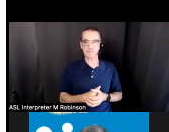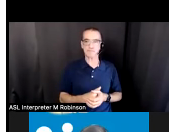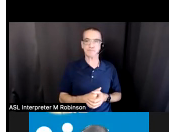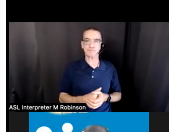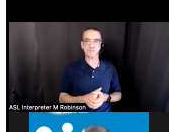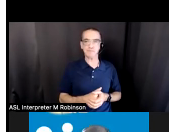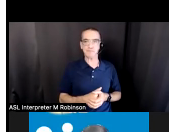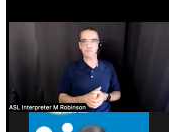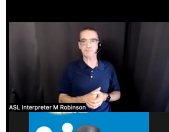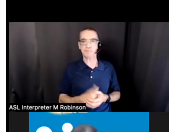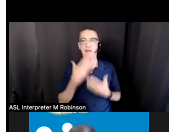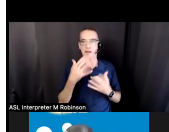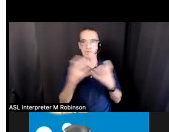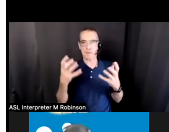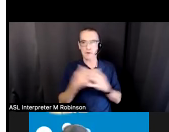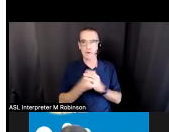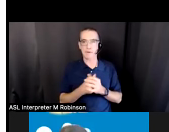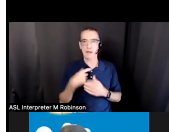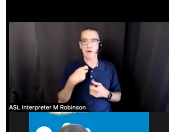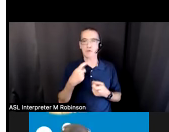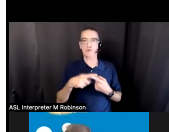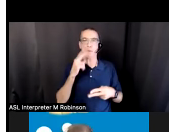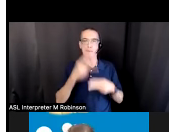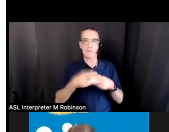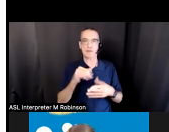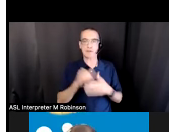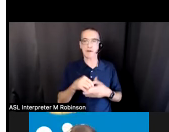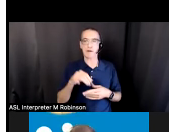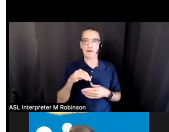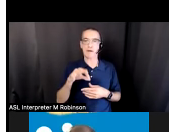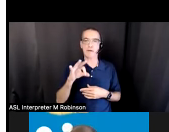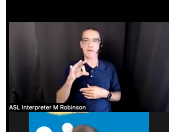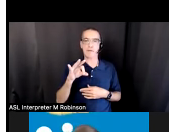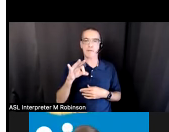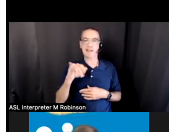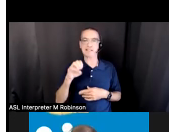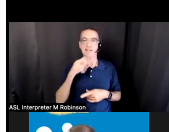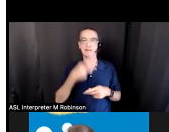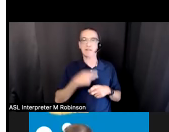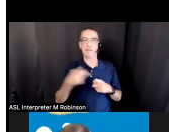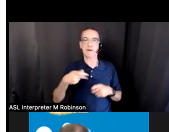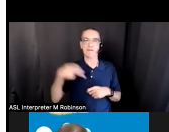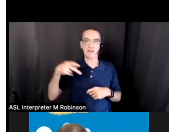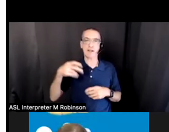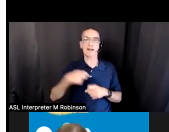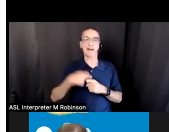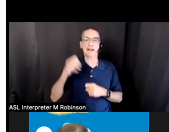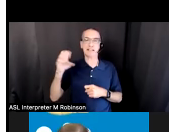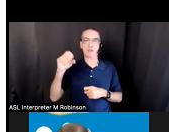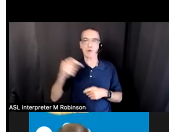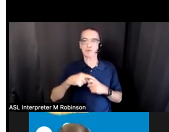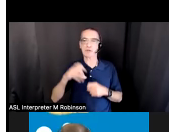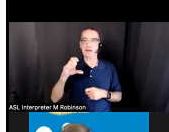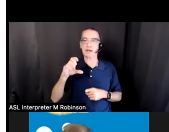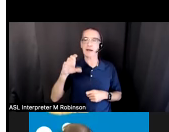speakers. Thank you so much. And I would just like to mention Francie. Francie's from Philly, so East Coast, and Casey's from my home